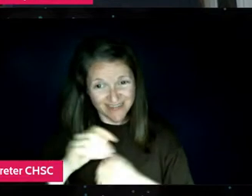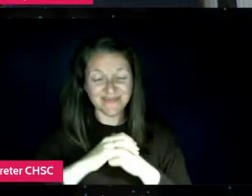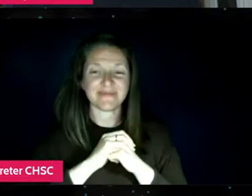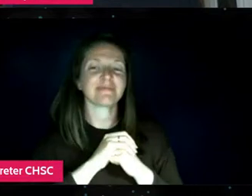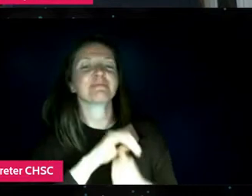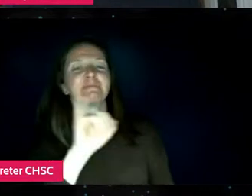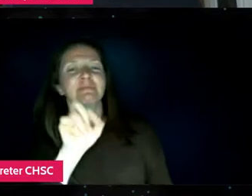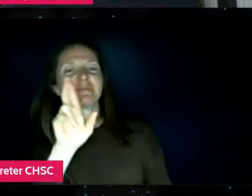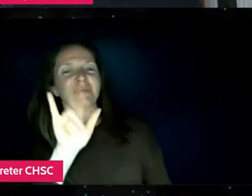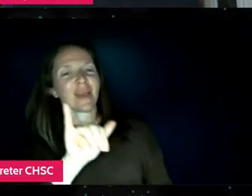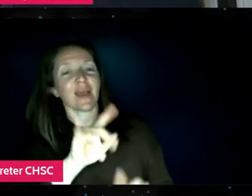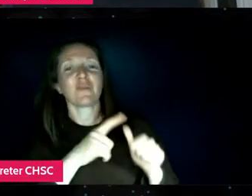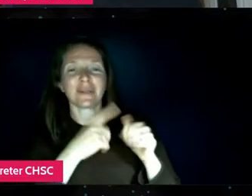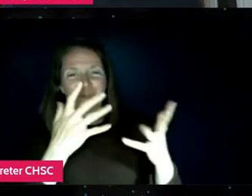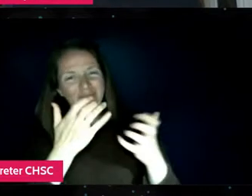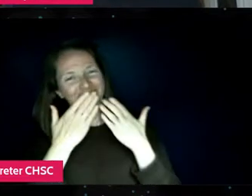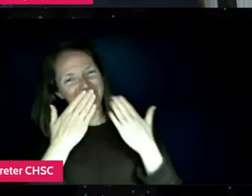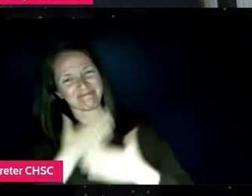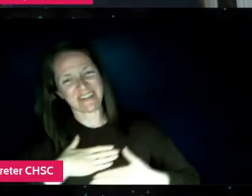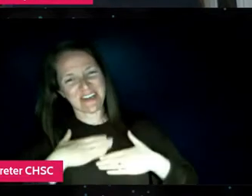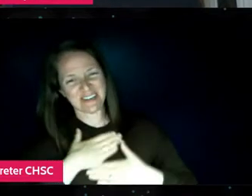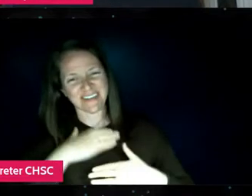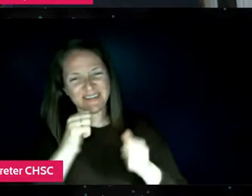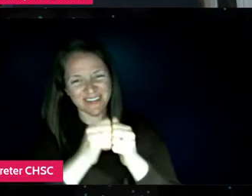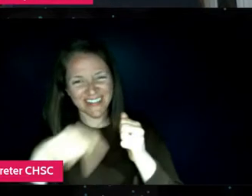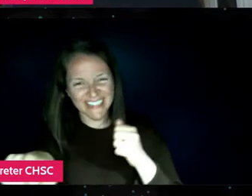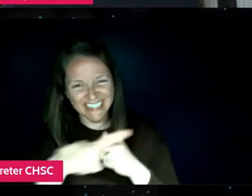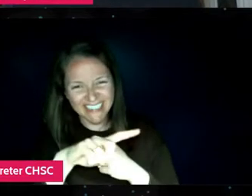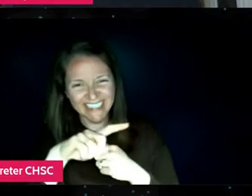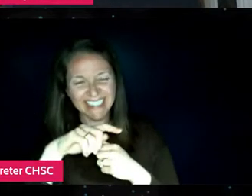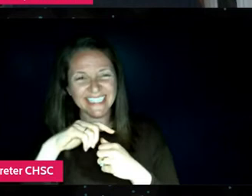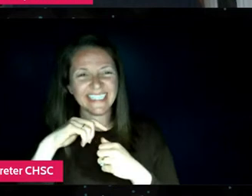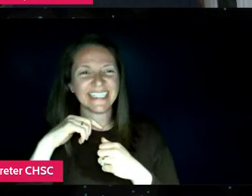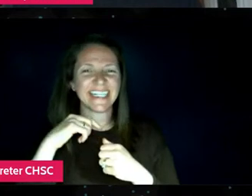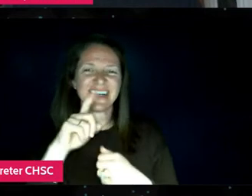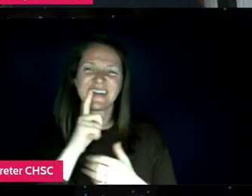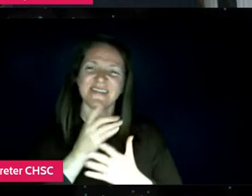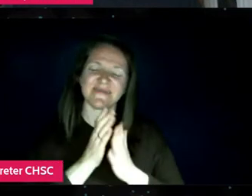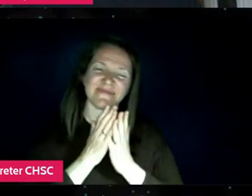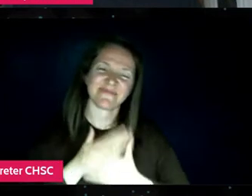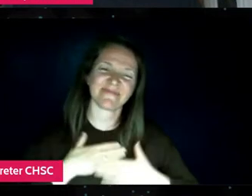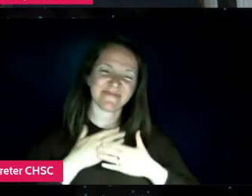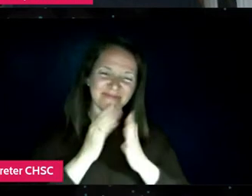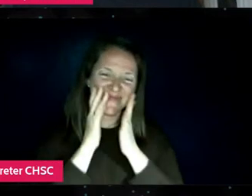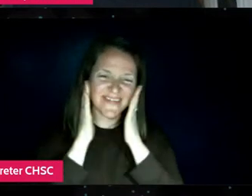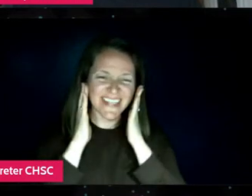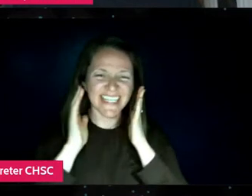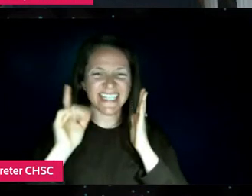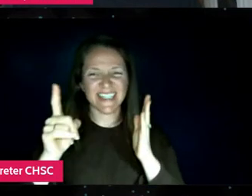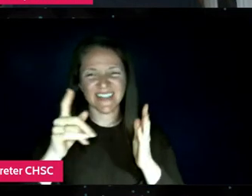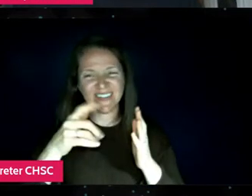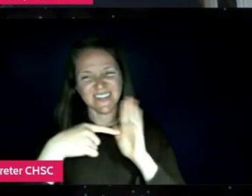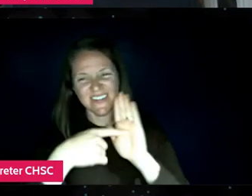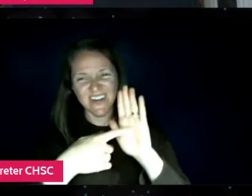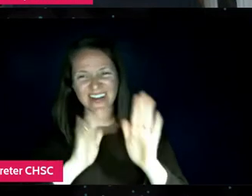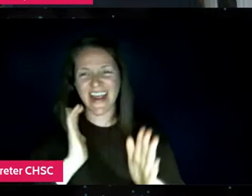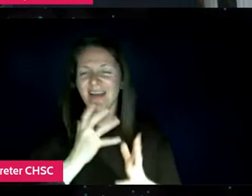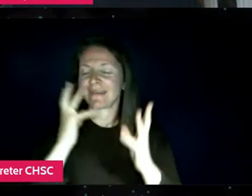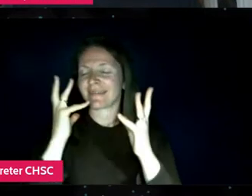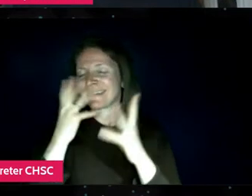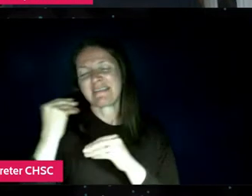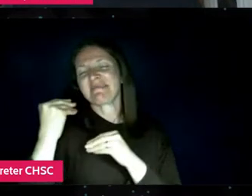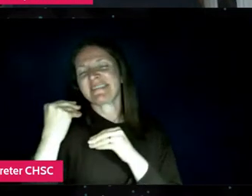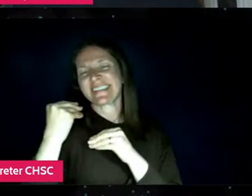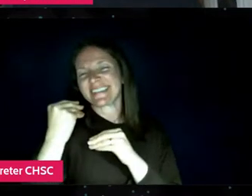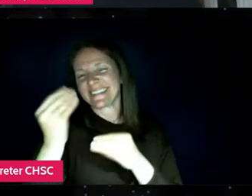Well, first of all, it's a pleasure to be with you all. And I'm really pleased that you all are screening our lovely little